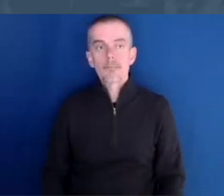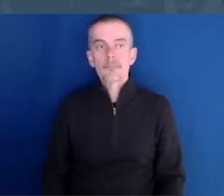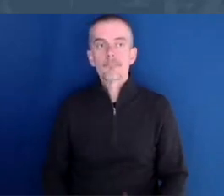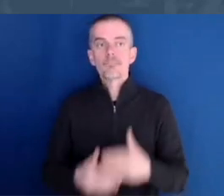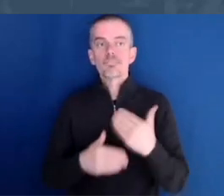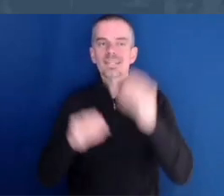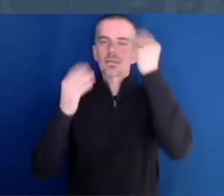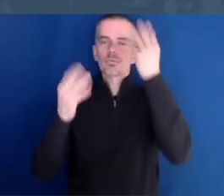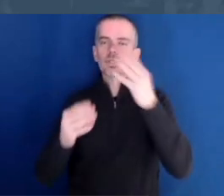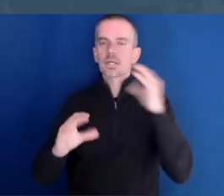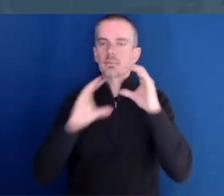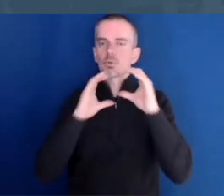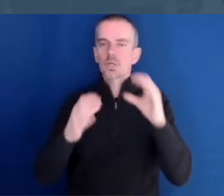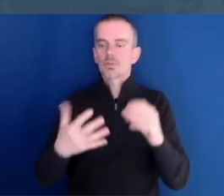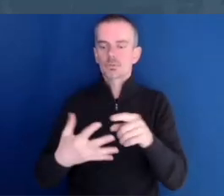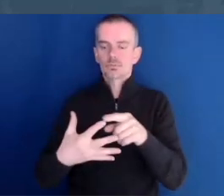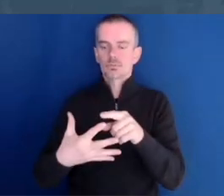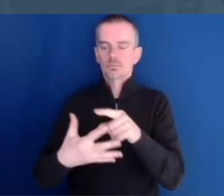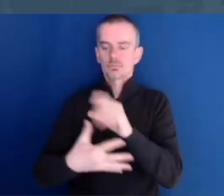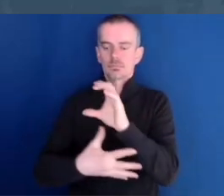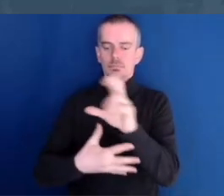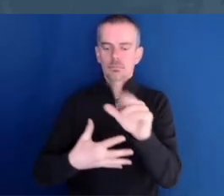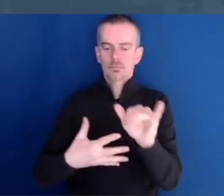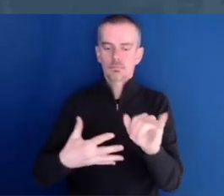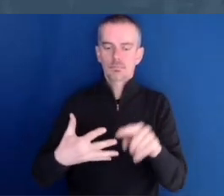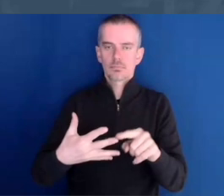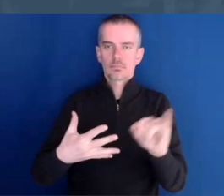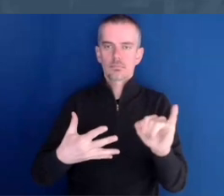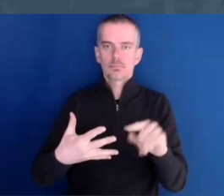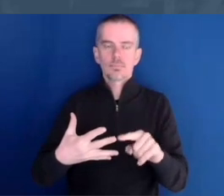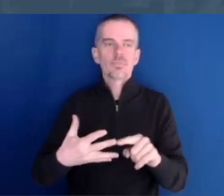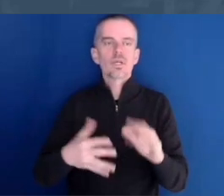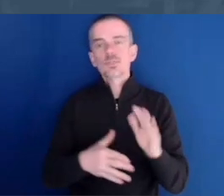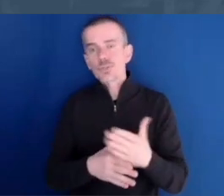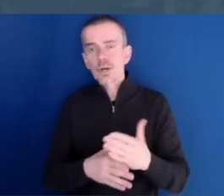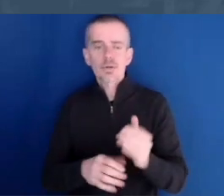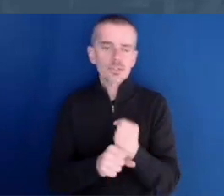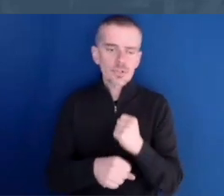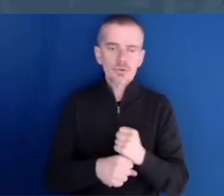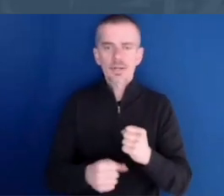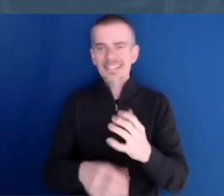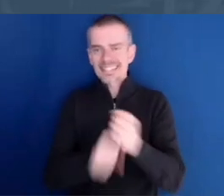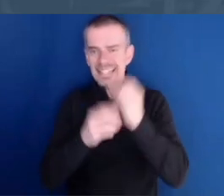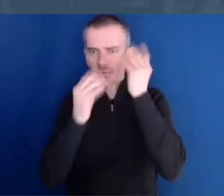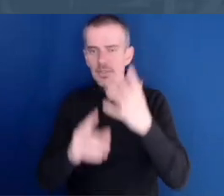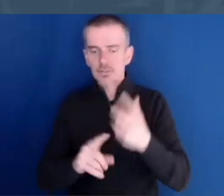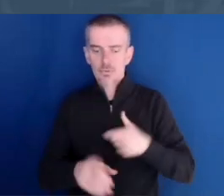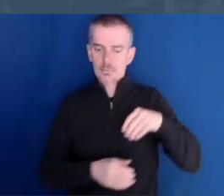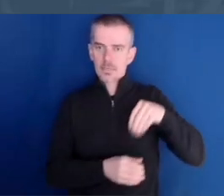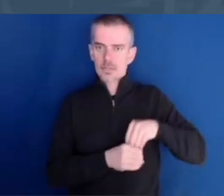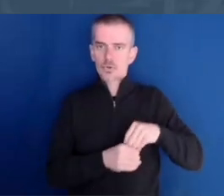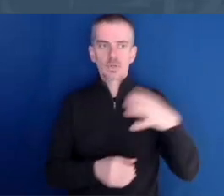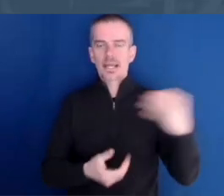Next is information and communication. So this is the sharing, generating, obtaining information from internal